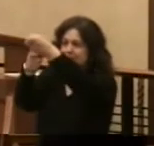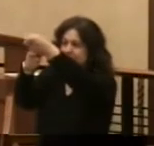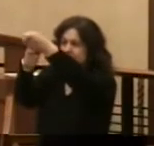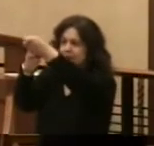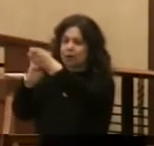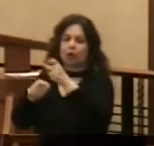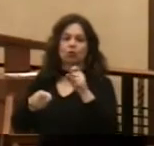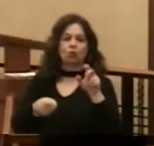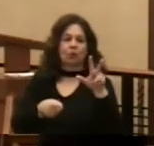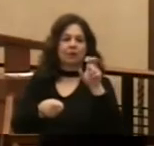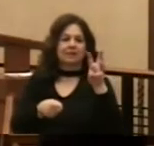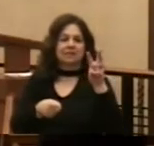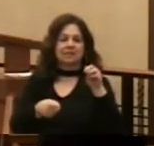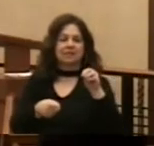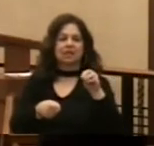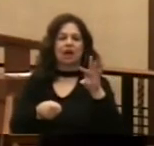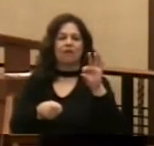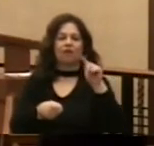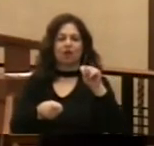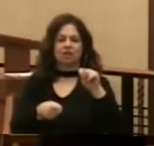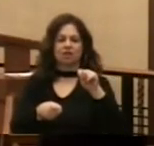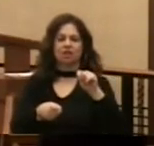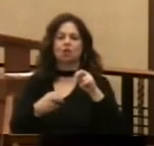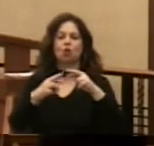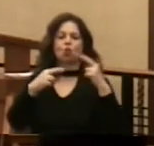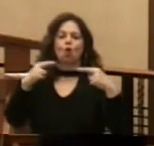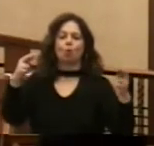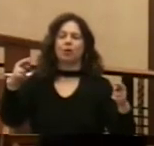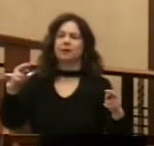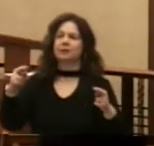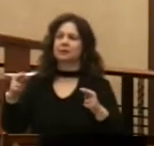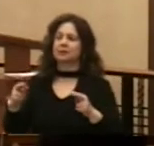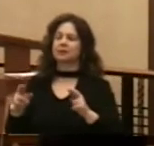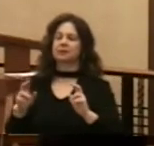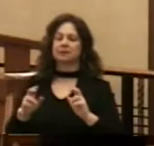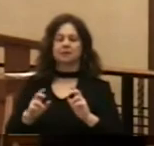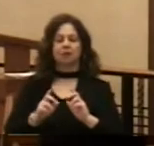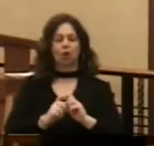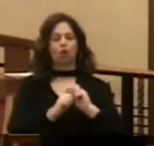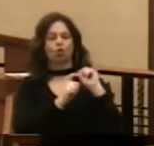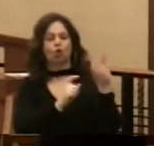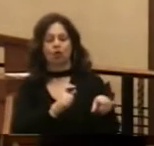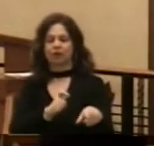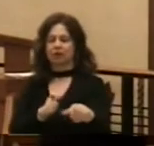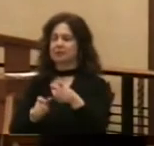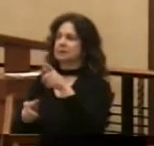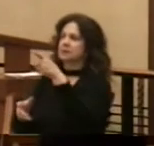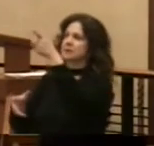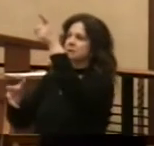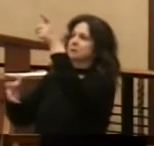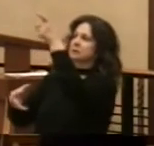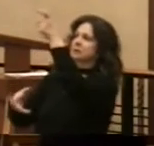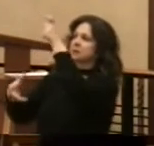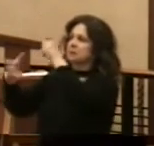rope. Right away, you can tell that we're probably not dealing with the brightest bulb in the